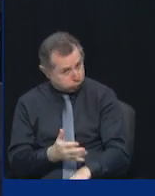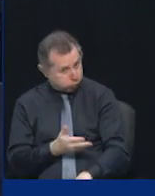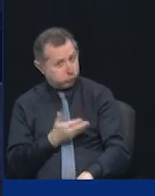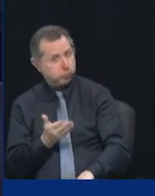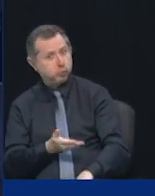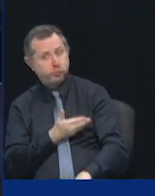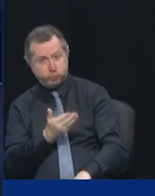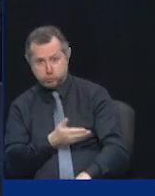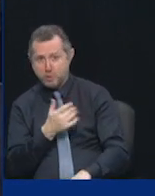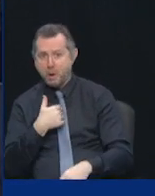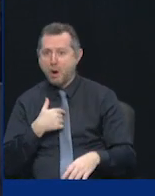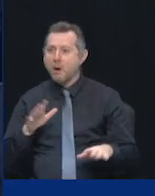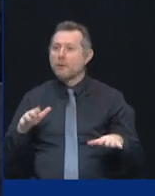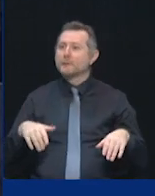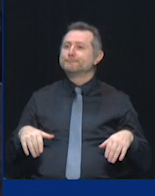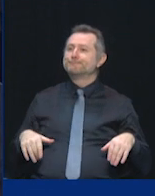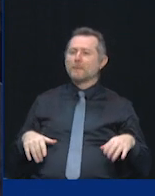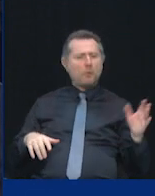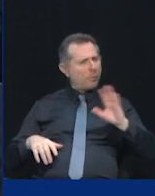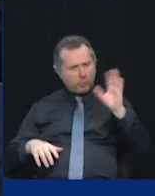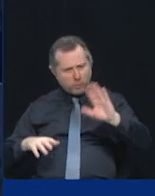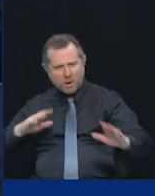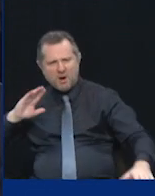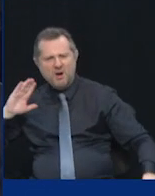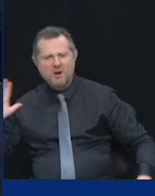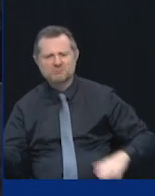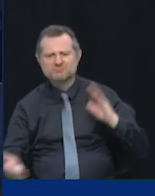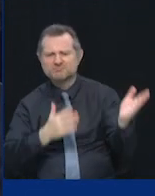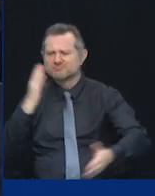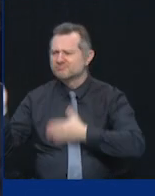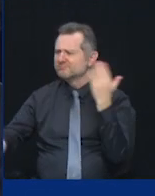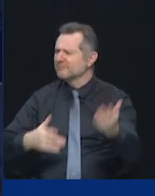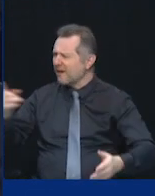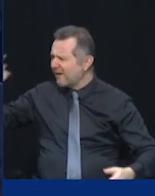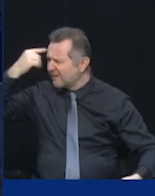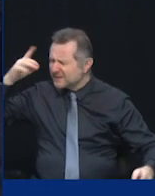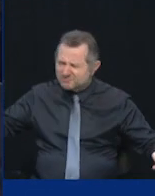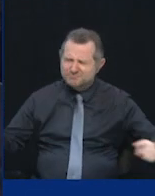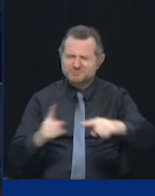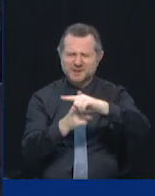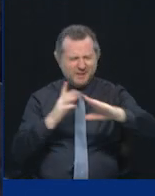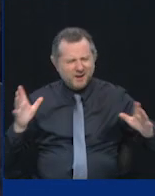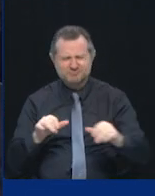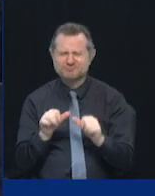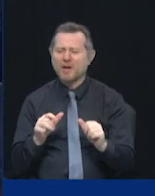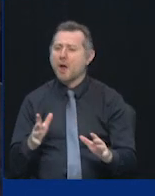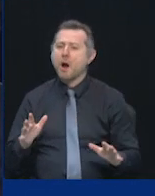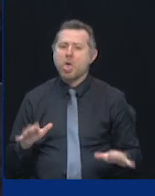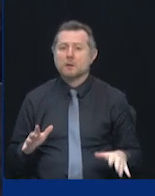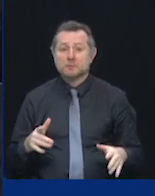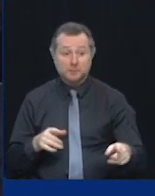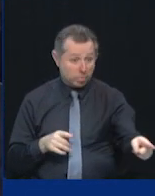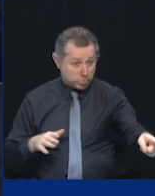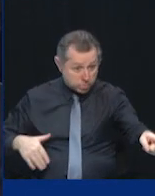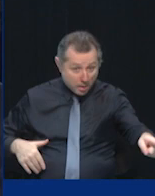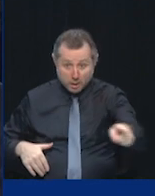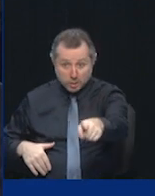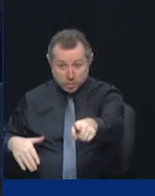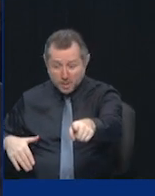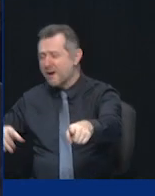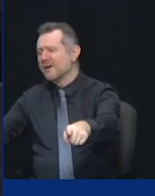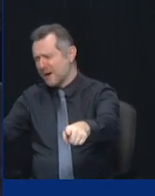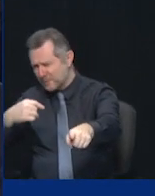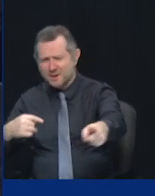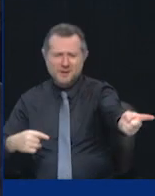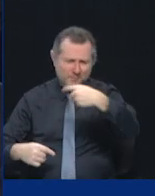and jeopardize this progress, so I want to urge all New Yorkers who haven't been vaccinated to consider these sites, because the more folks we vaccinate, the sooner the region